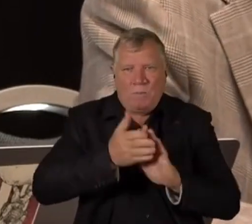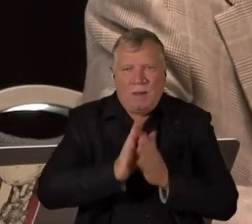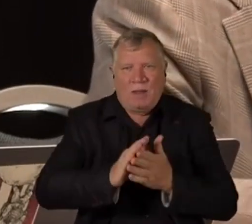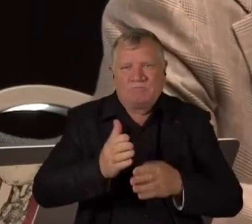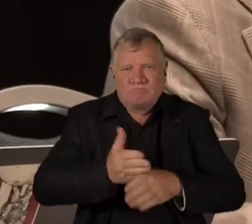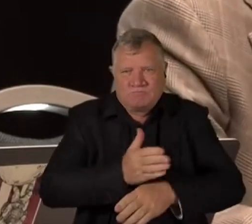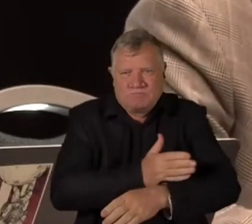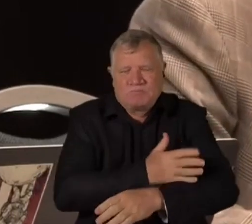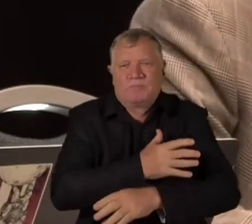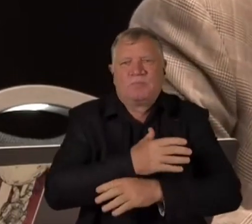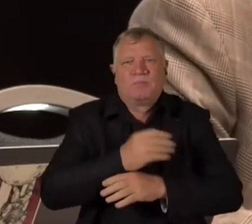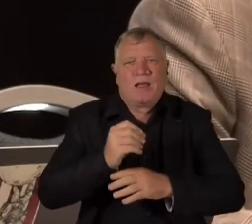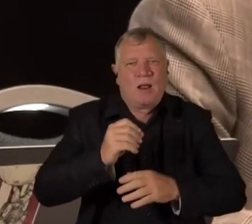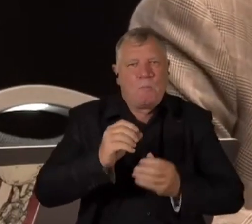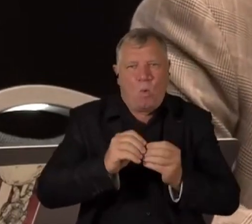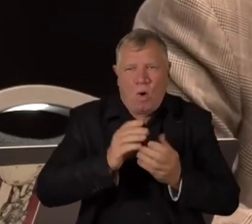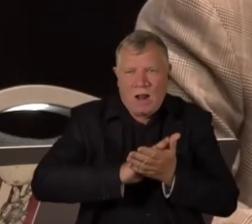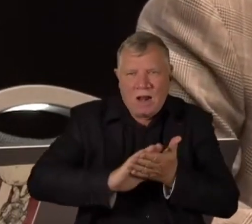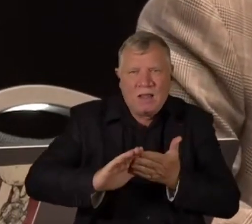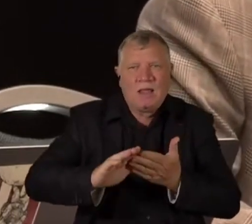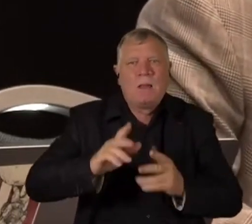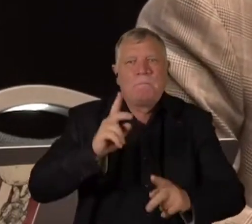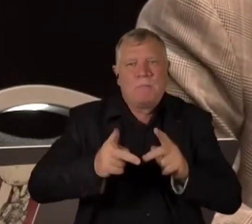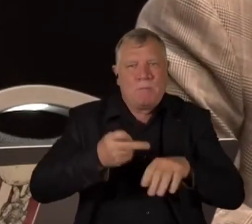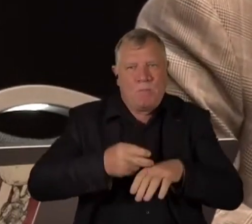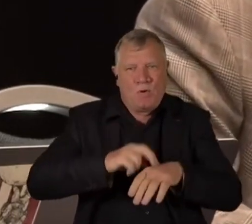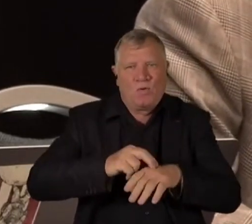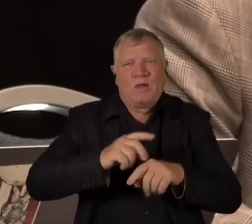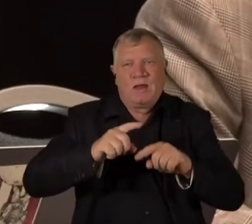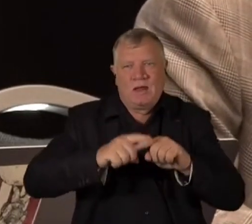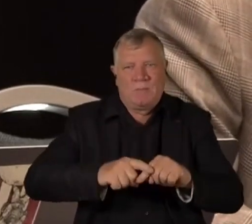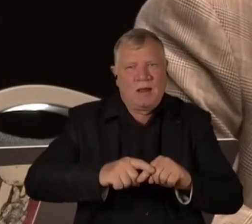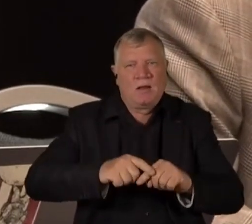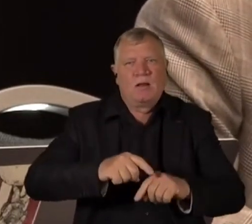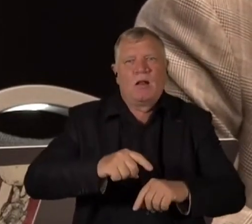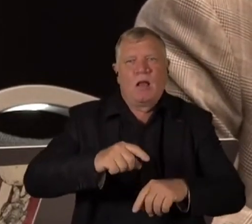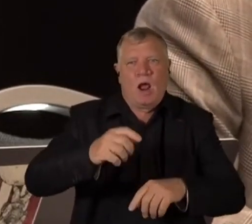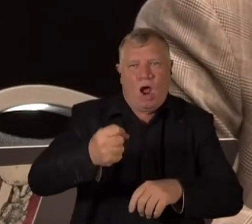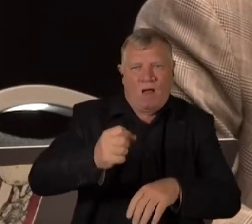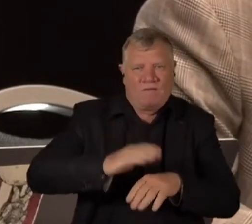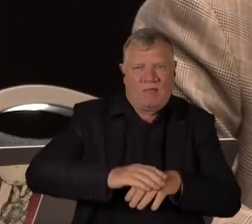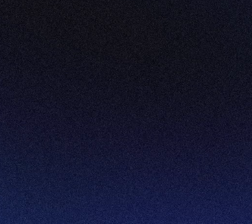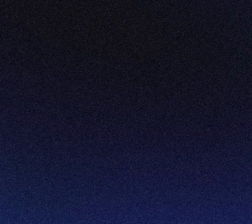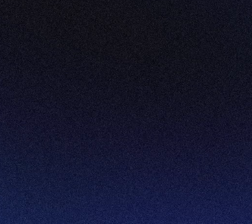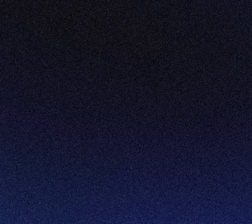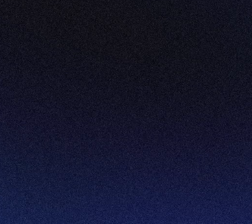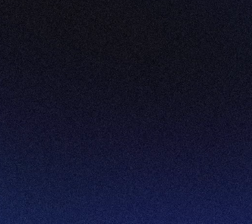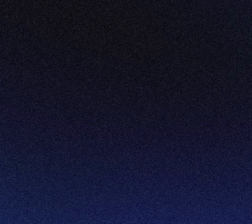up the pace. The people of Puerto Rico depend on it, and we have no other choice. Thank you, Chairman.